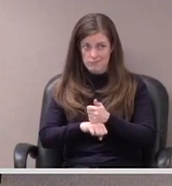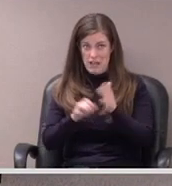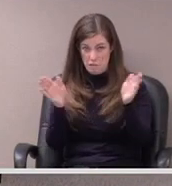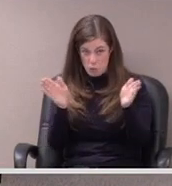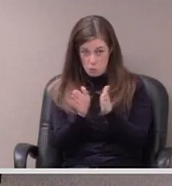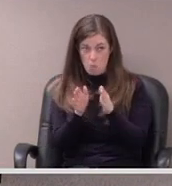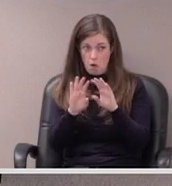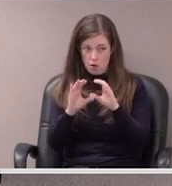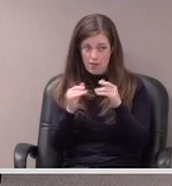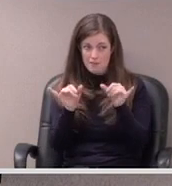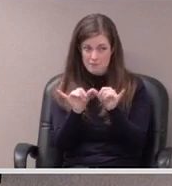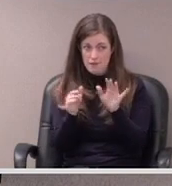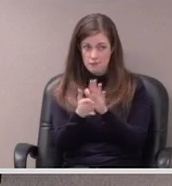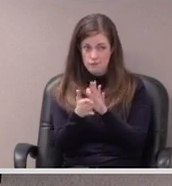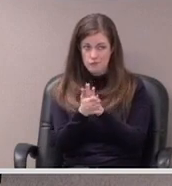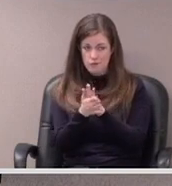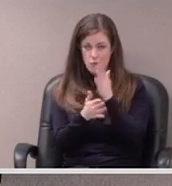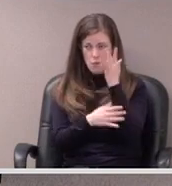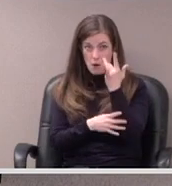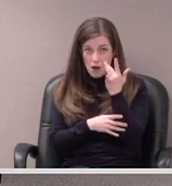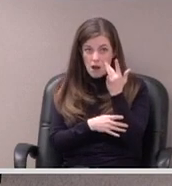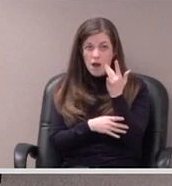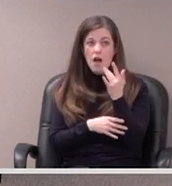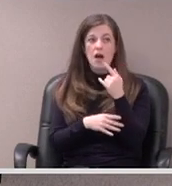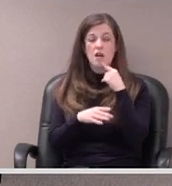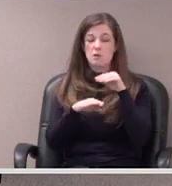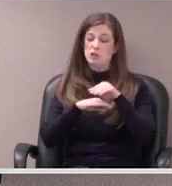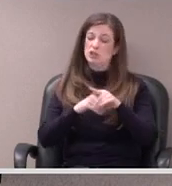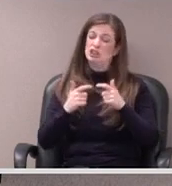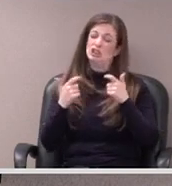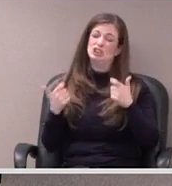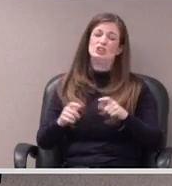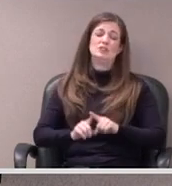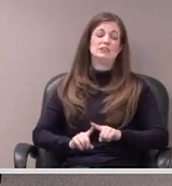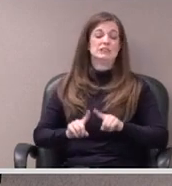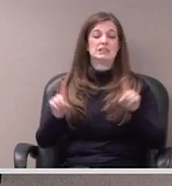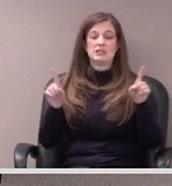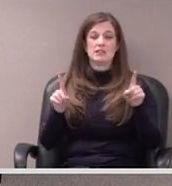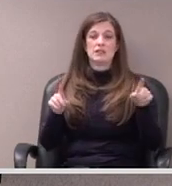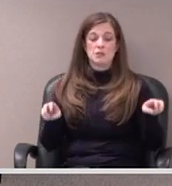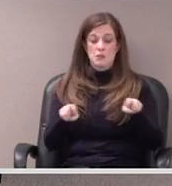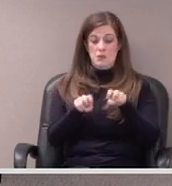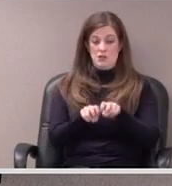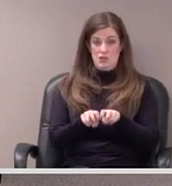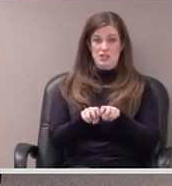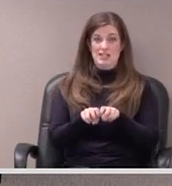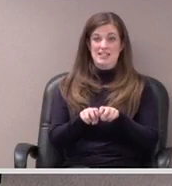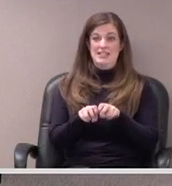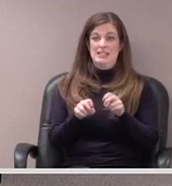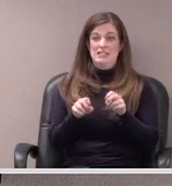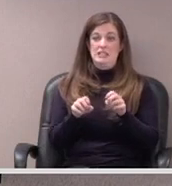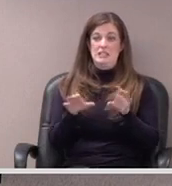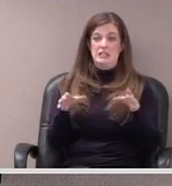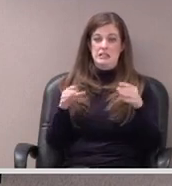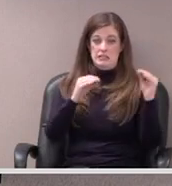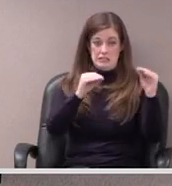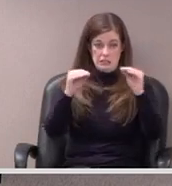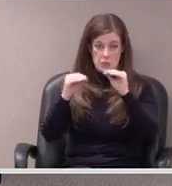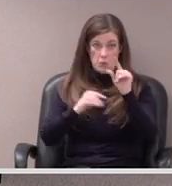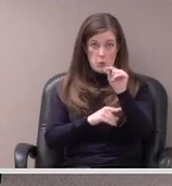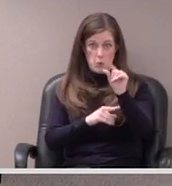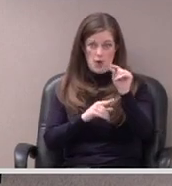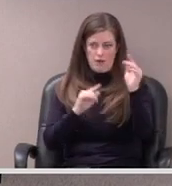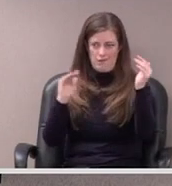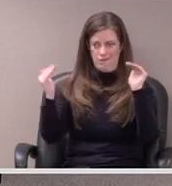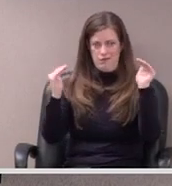class size schools, because it makes such a huge difference when you're sitting with 20 versus 28,